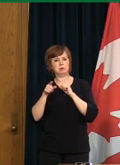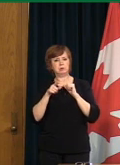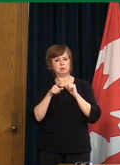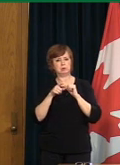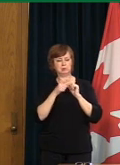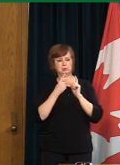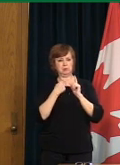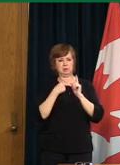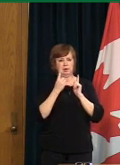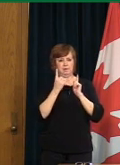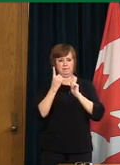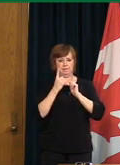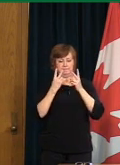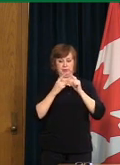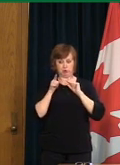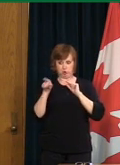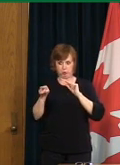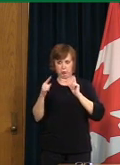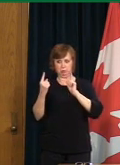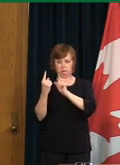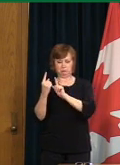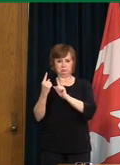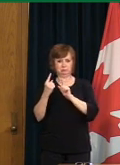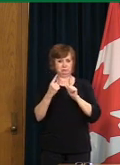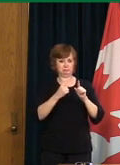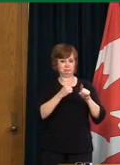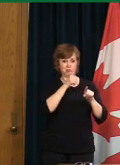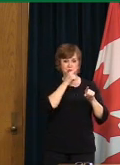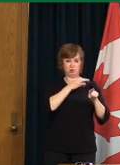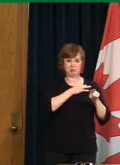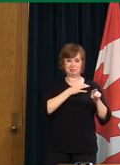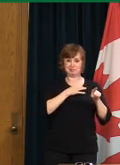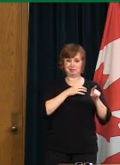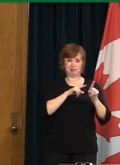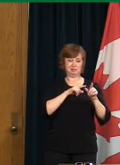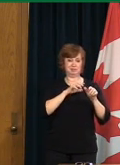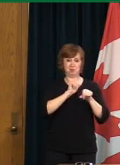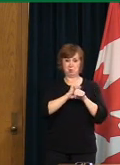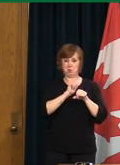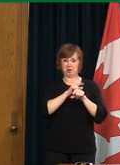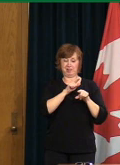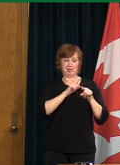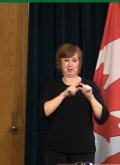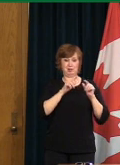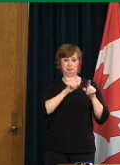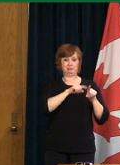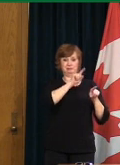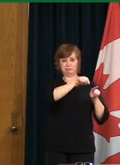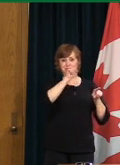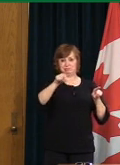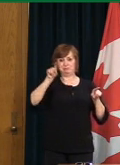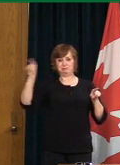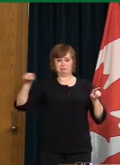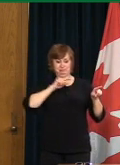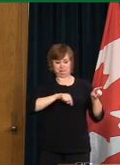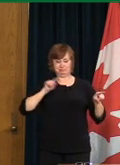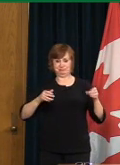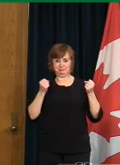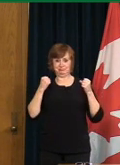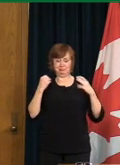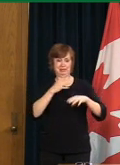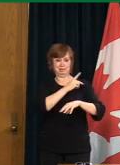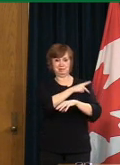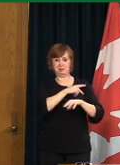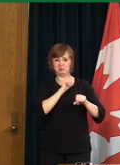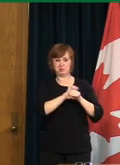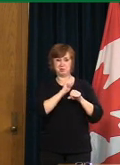visiting one person while long-term care workers will visit multiple residents during a single shift, and they might be doing so after being in